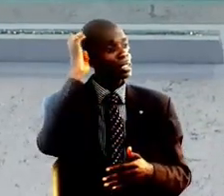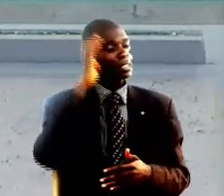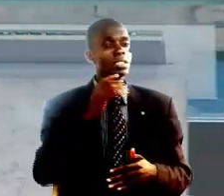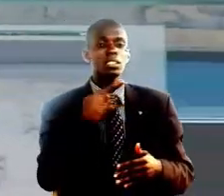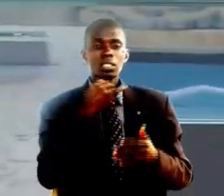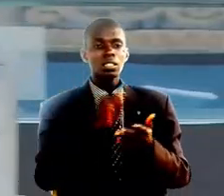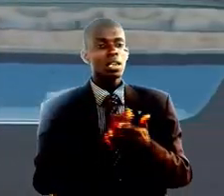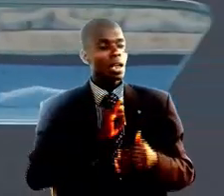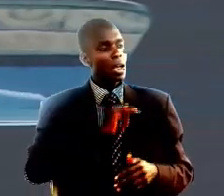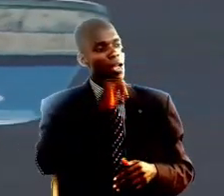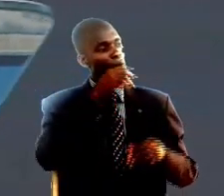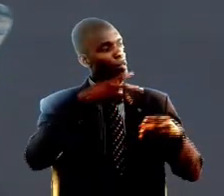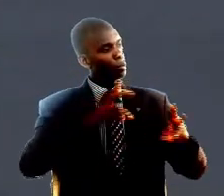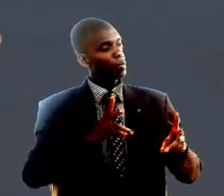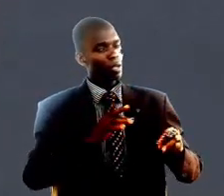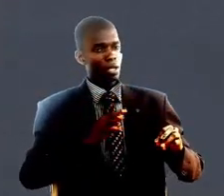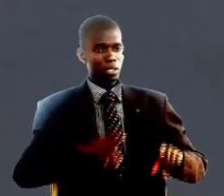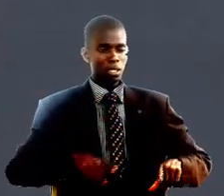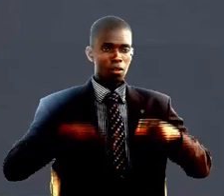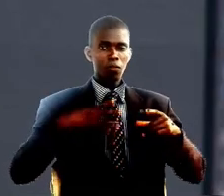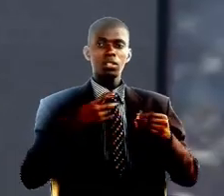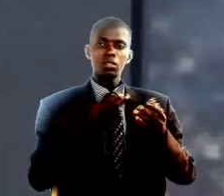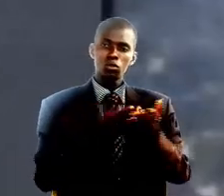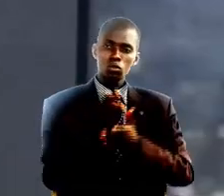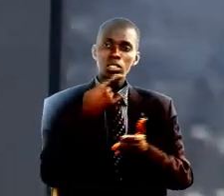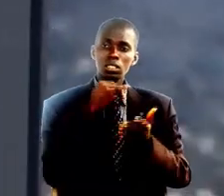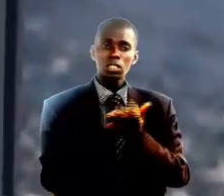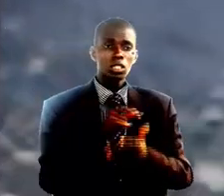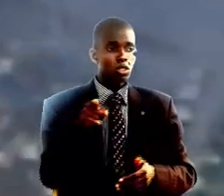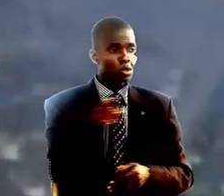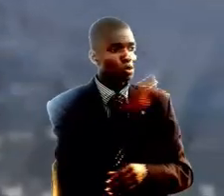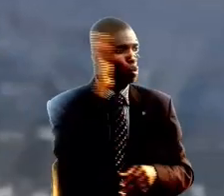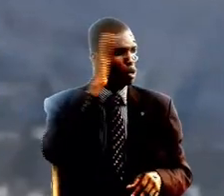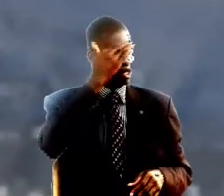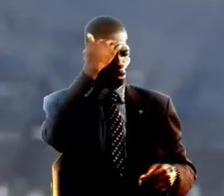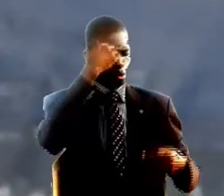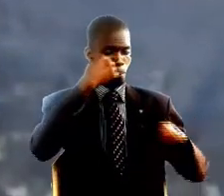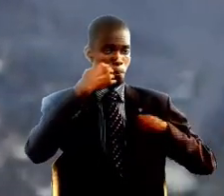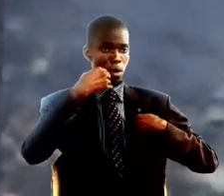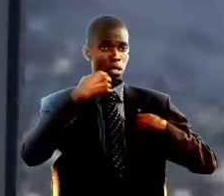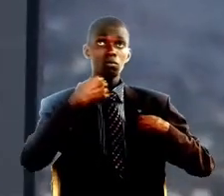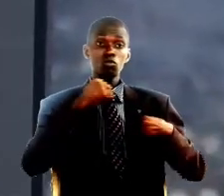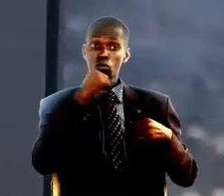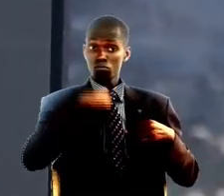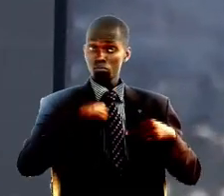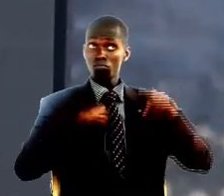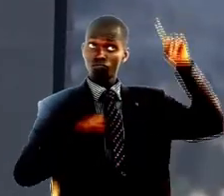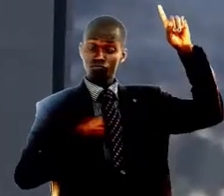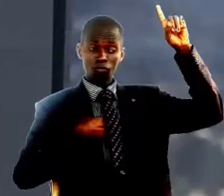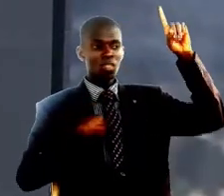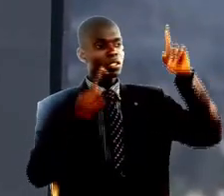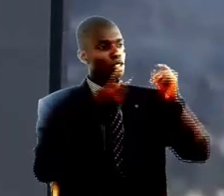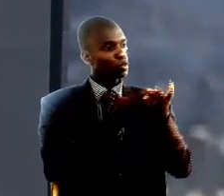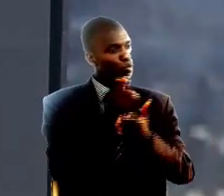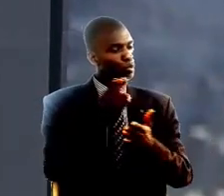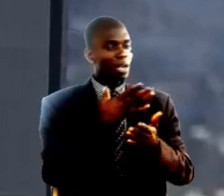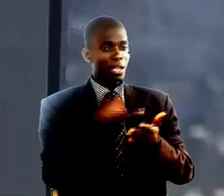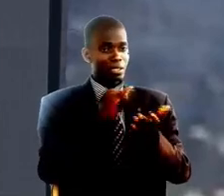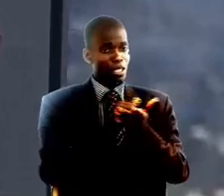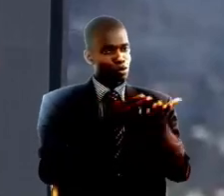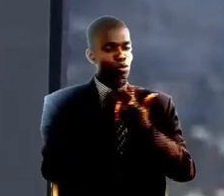me. And then he said, ye shall know me, the truth, and me, the truth, will set you